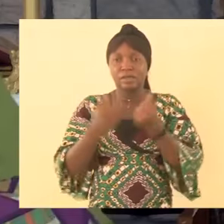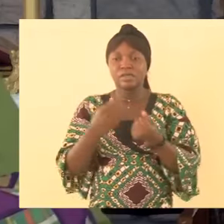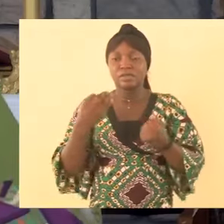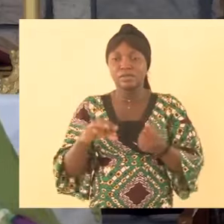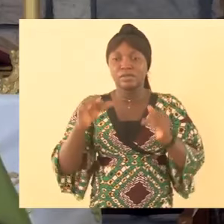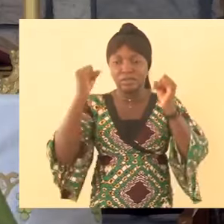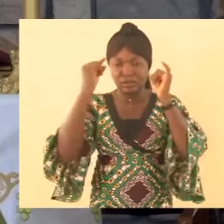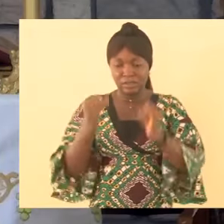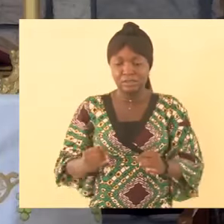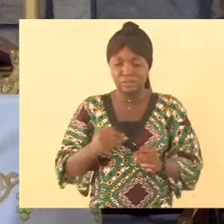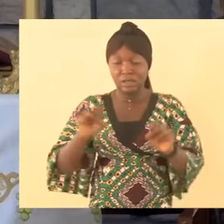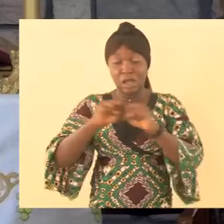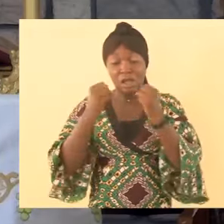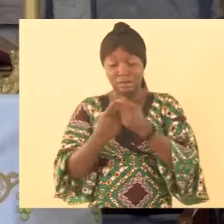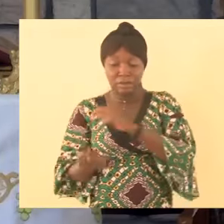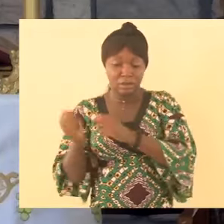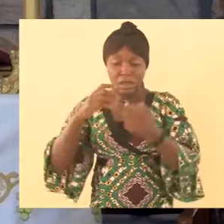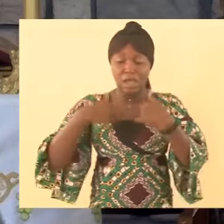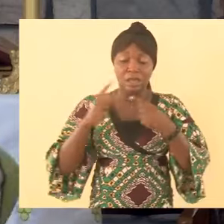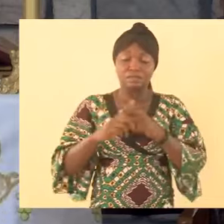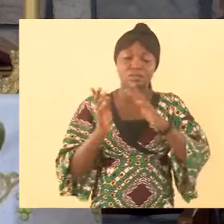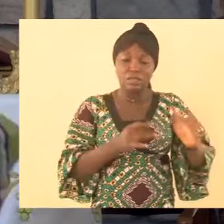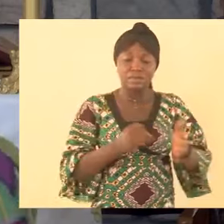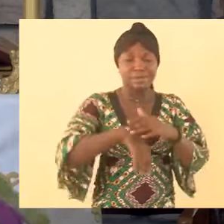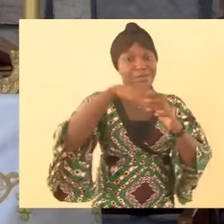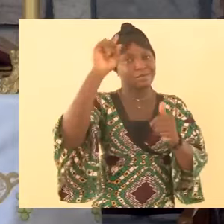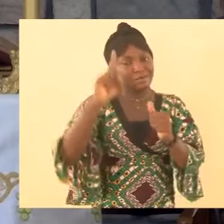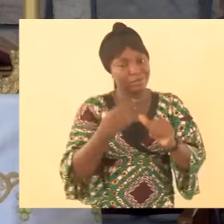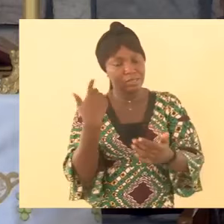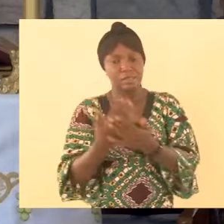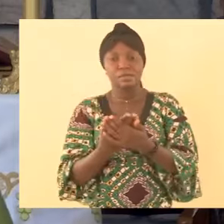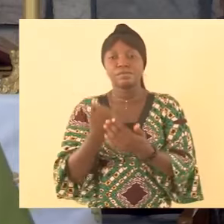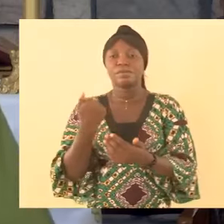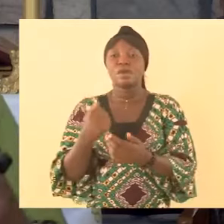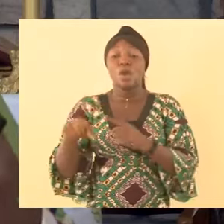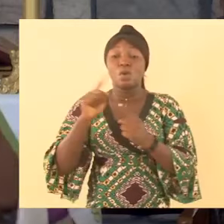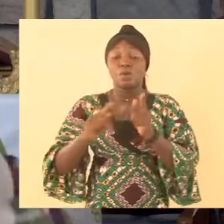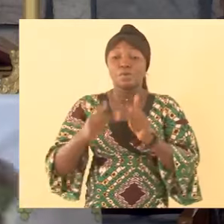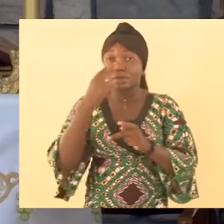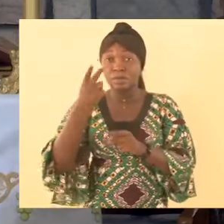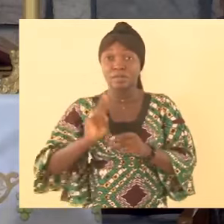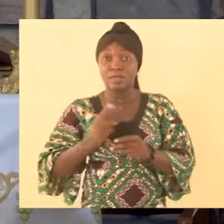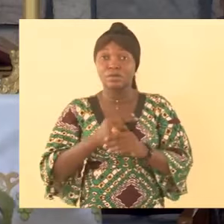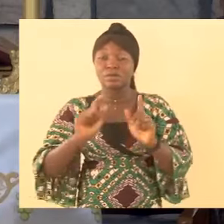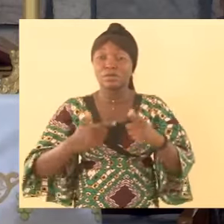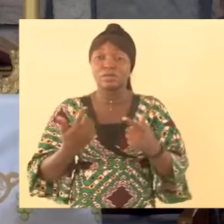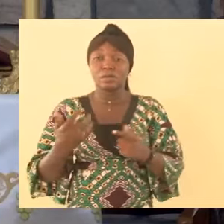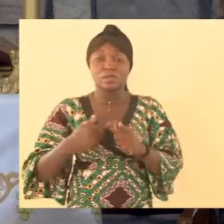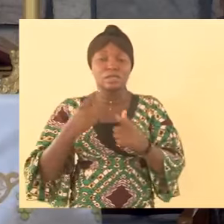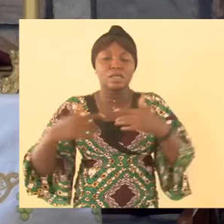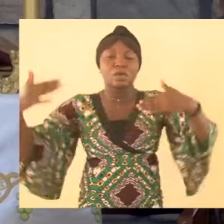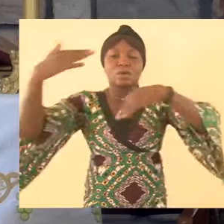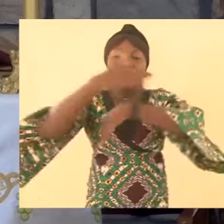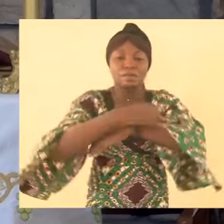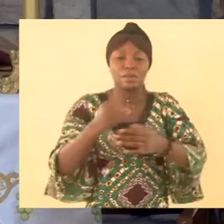for individual and social transformation. But we have to live it out first. Before, when people see us living it out,